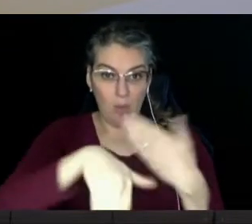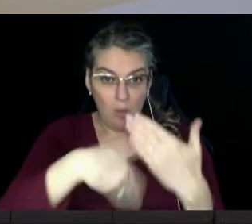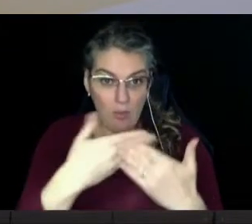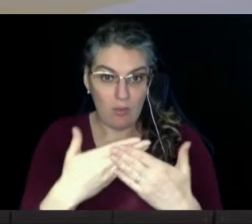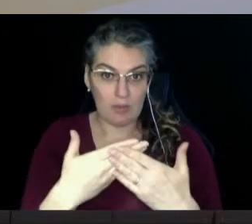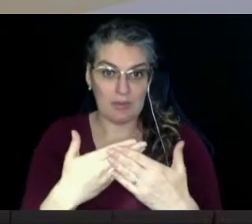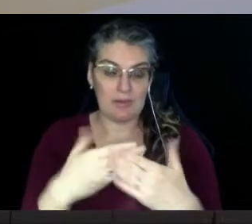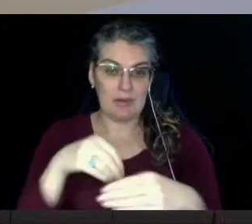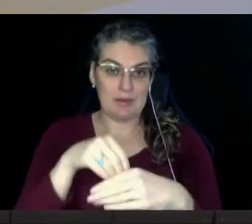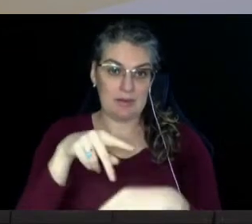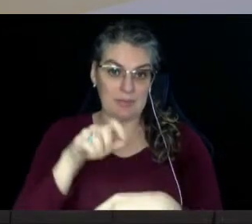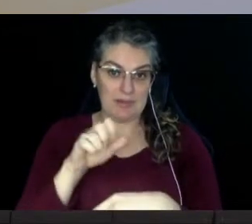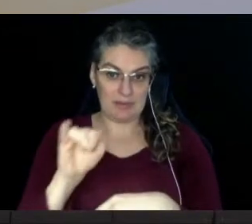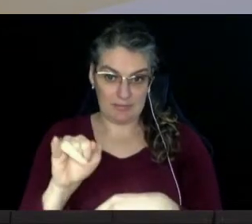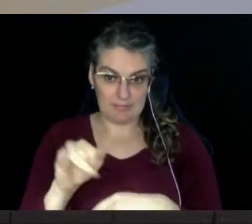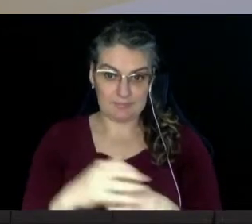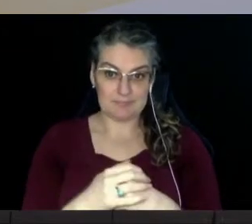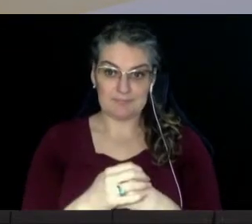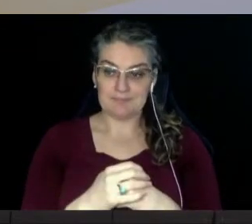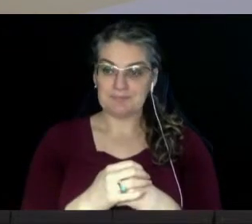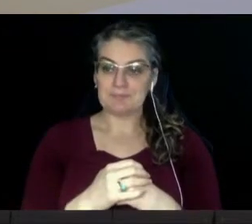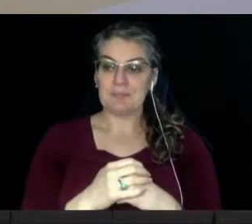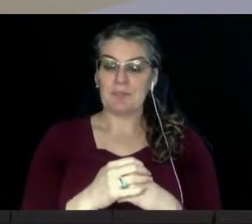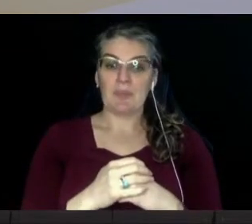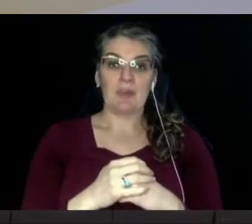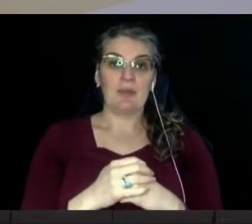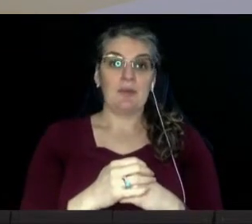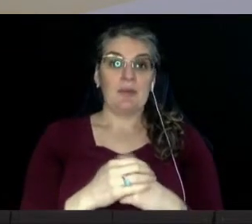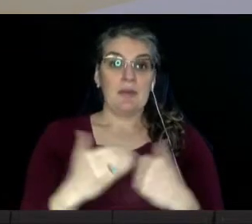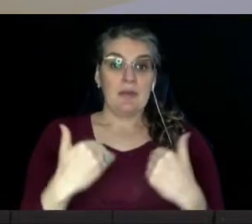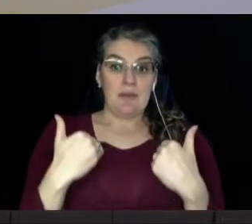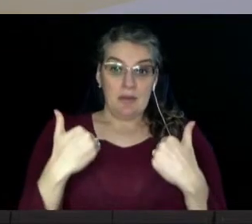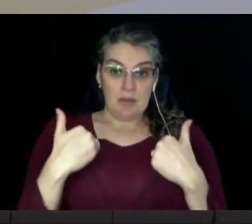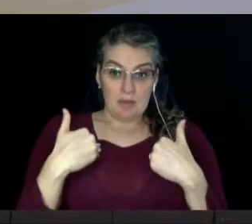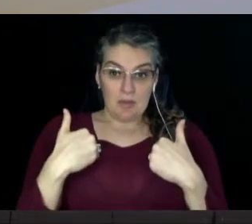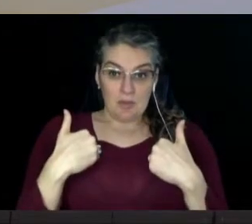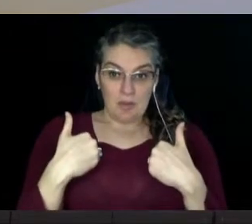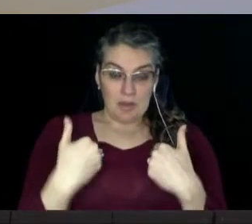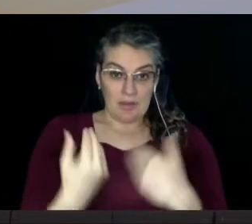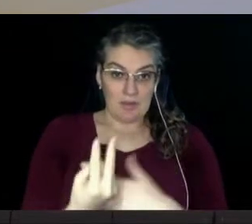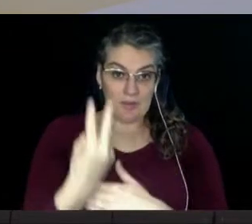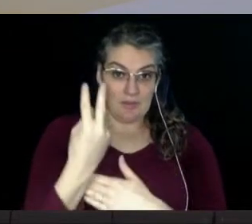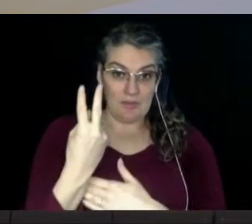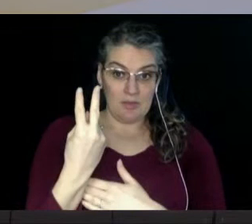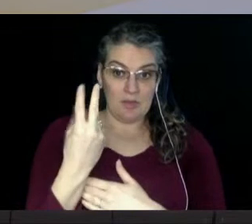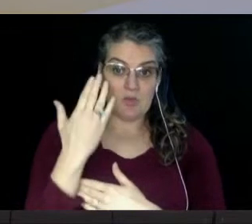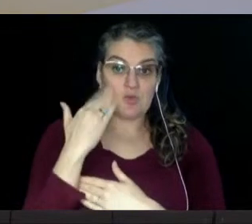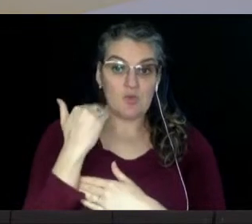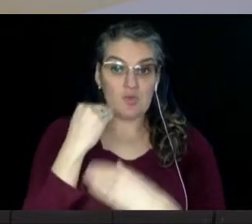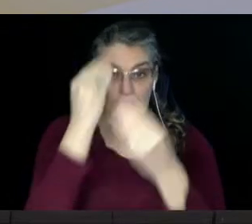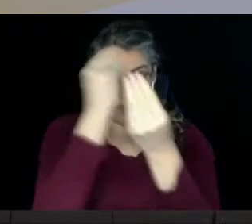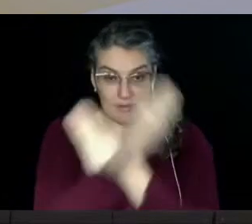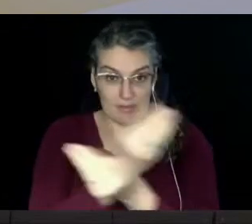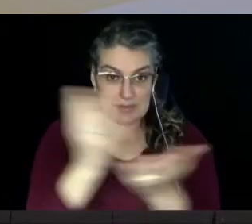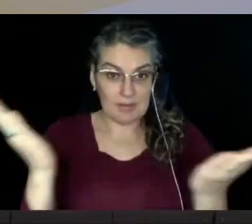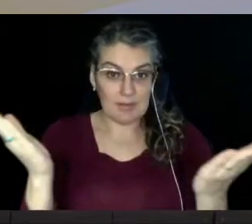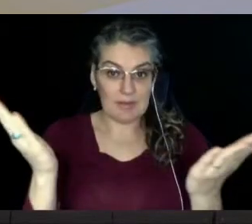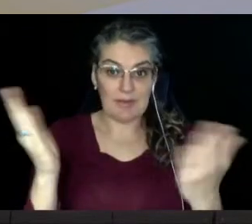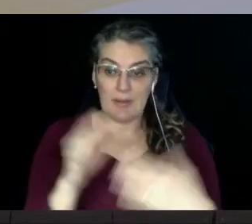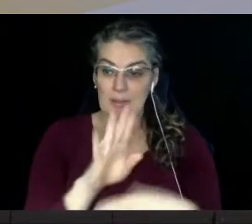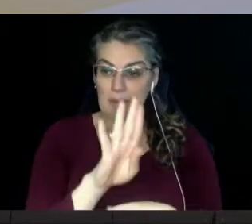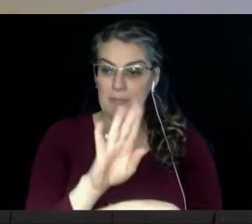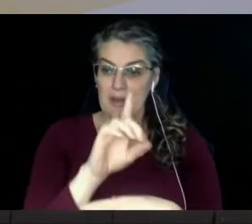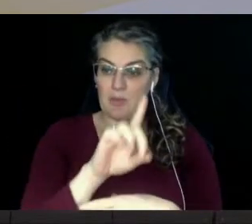National Microbiology Lab and our provincial lab that 2 of our previously announced cases were the B.1.1.7 variant,